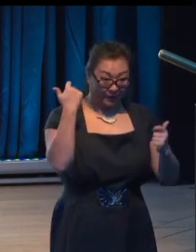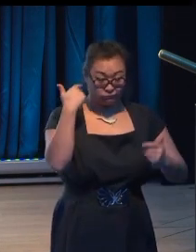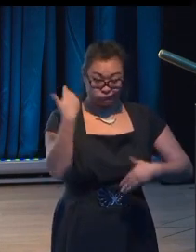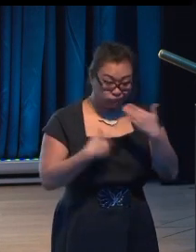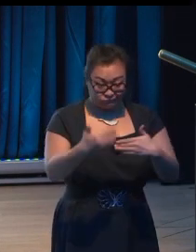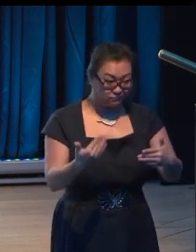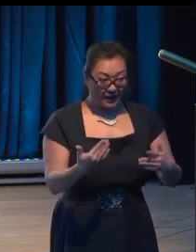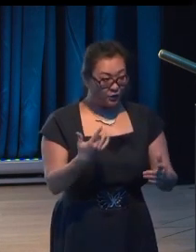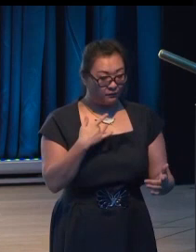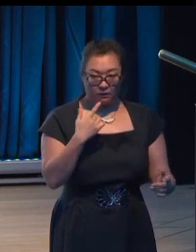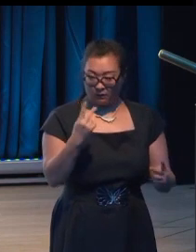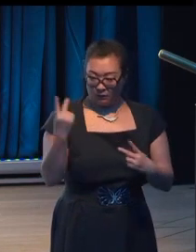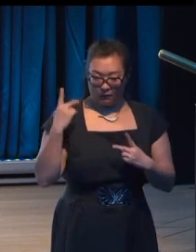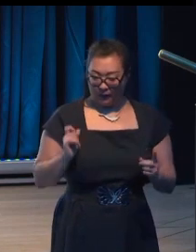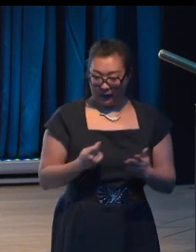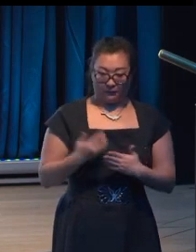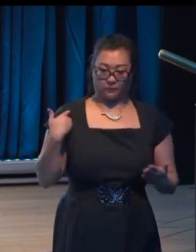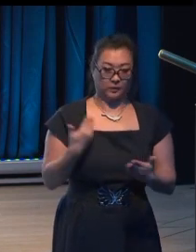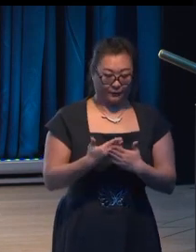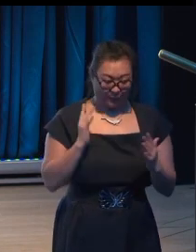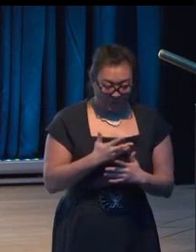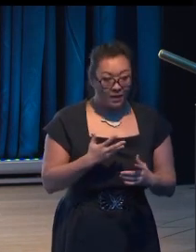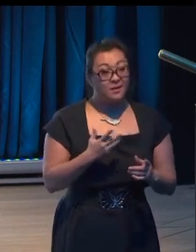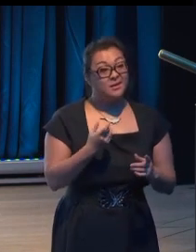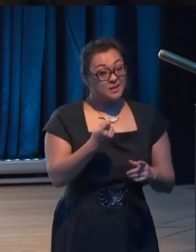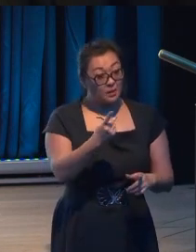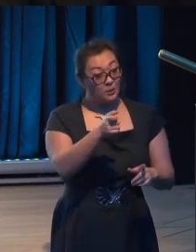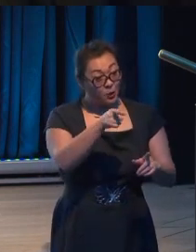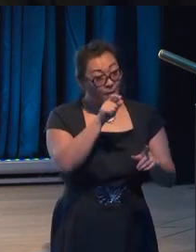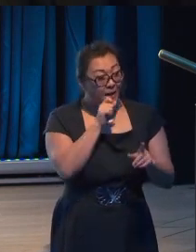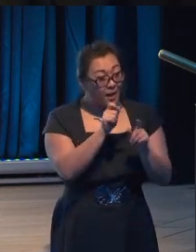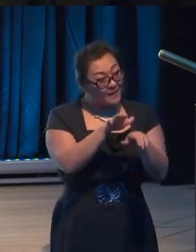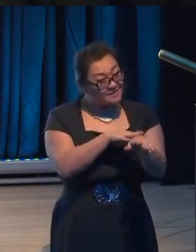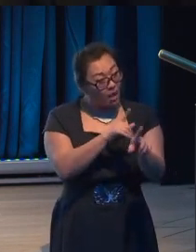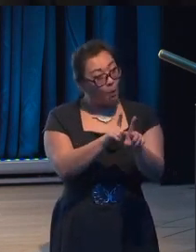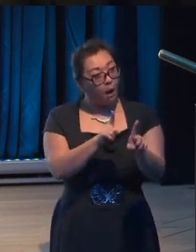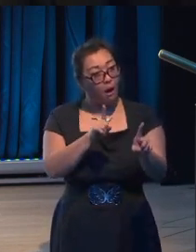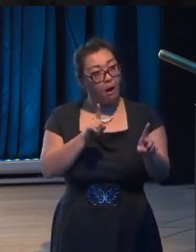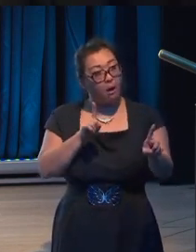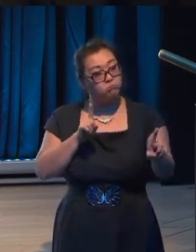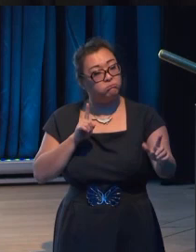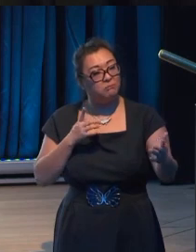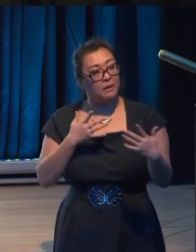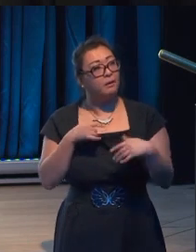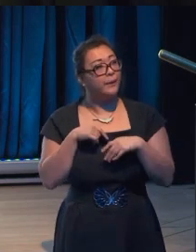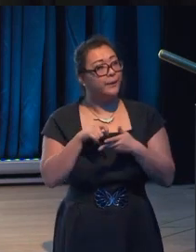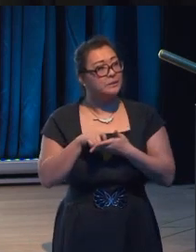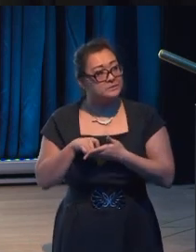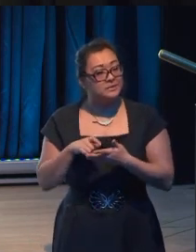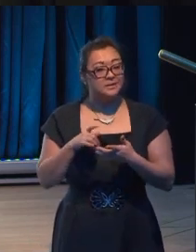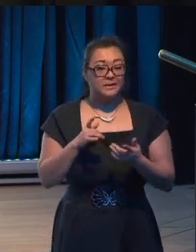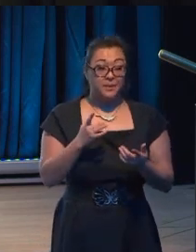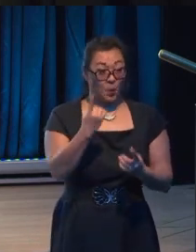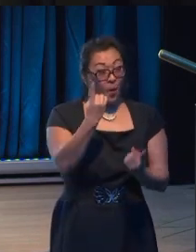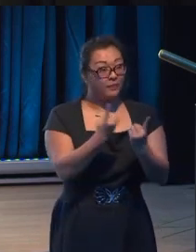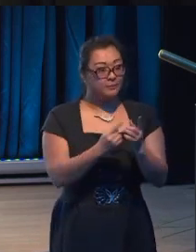and this is all normal. So one thing I wish I'd have known earlier and thought of earlier is finding a trusted mentor. So finding someone